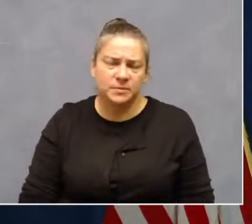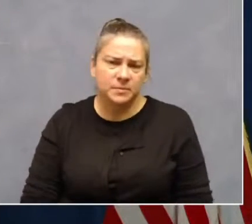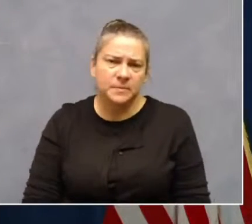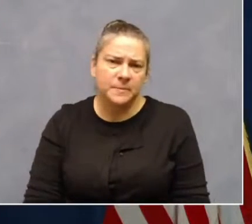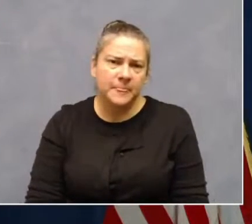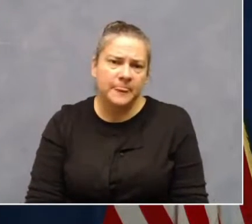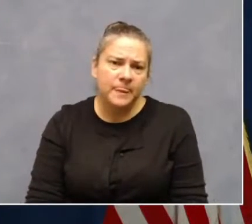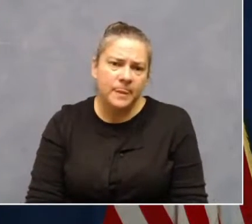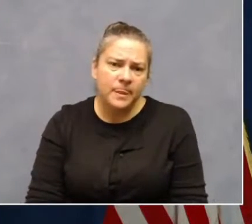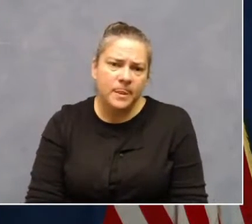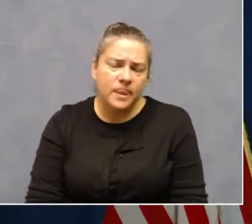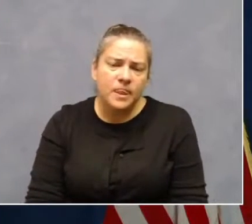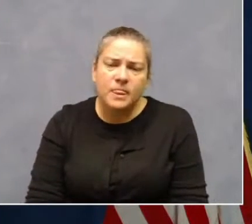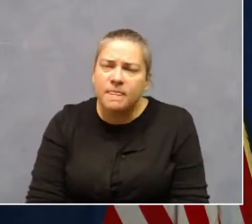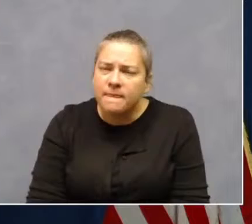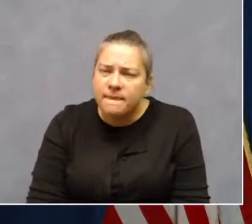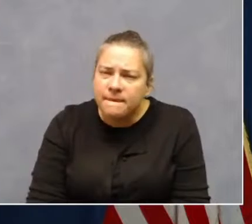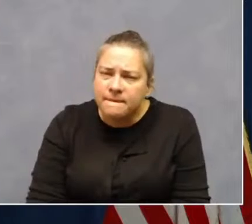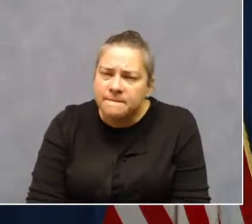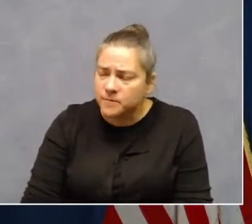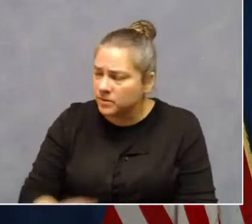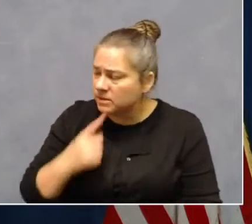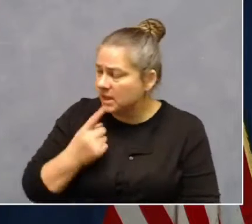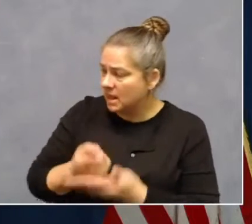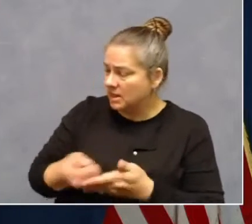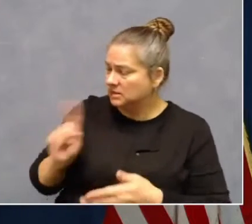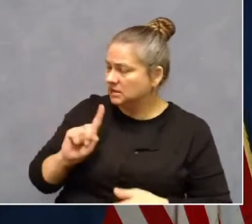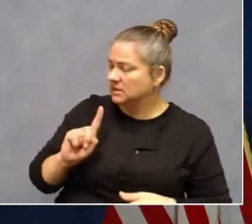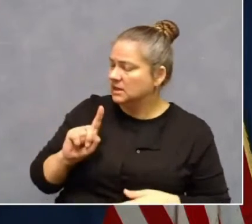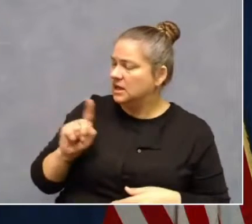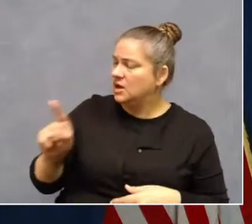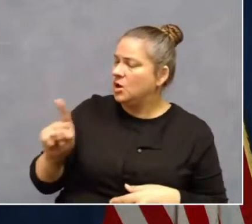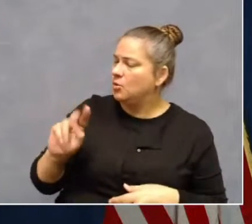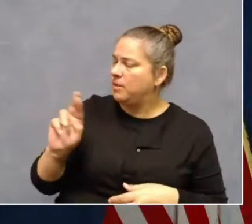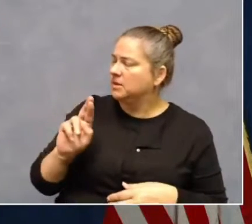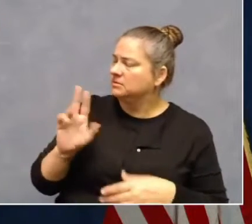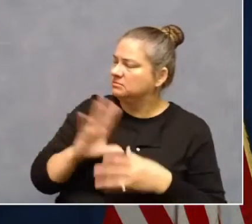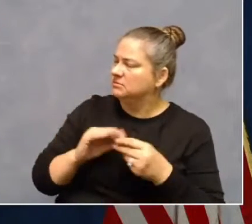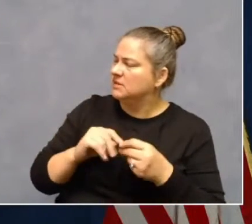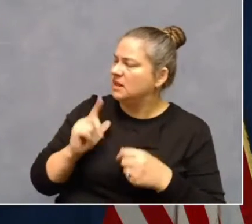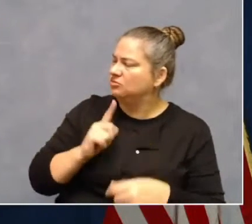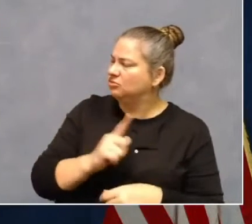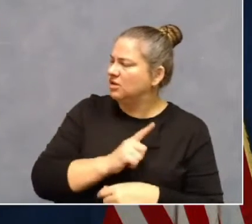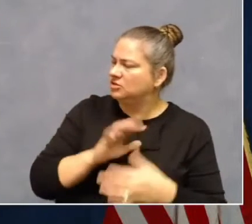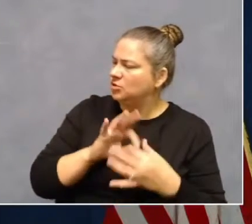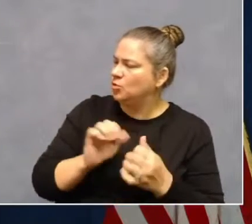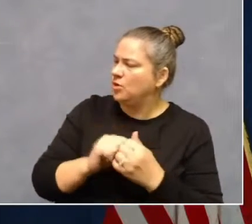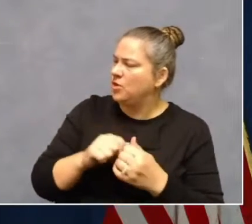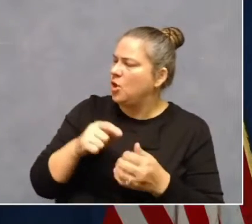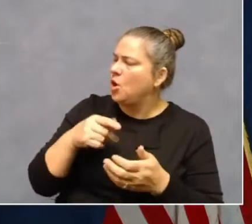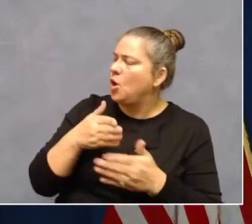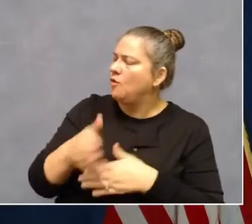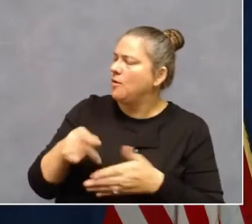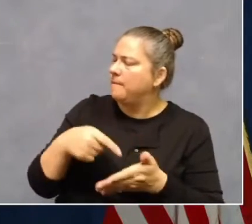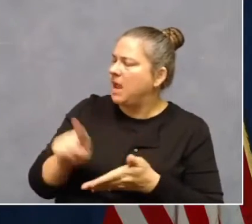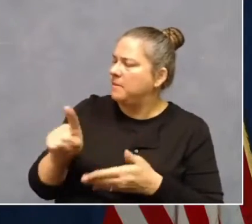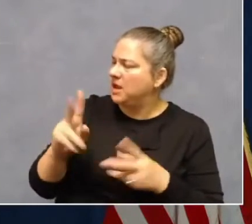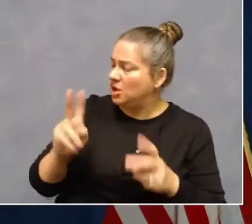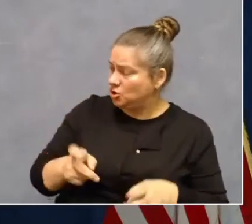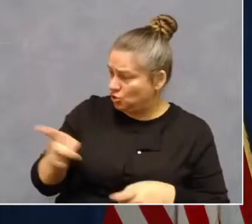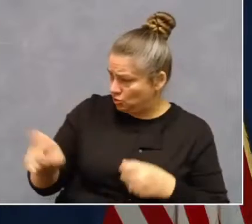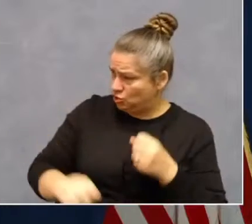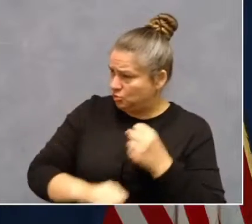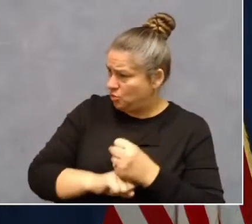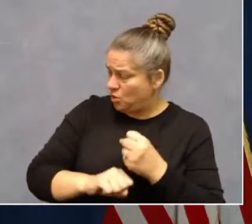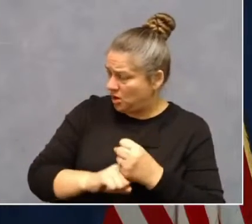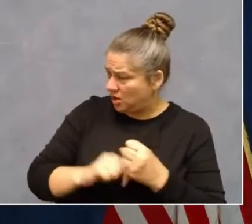Last week, some Senate Republicans held a press conference and announced they were working on legislation regarding the overpayment issue. Do I support a legislative fix? We've